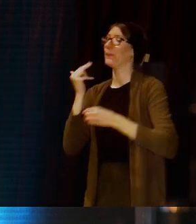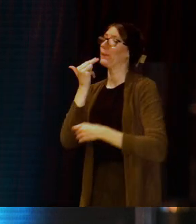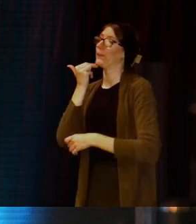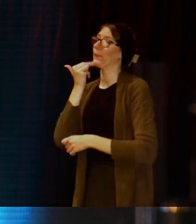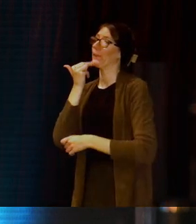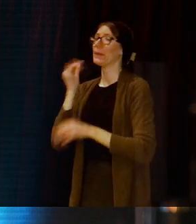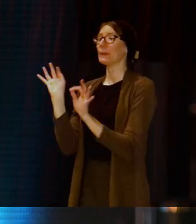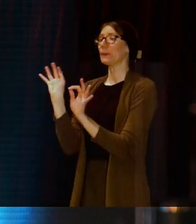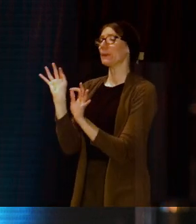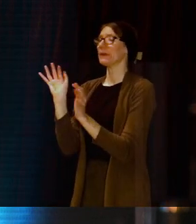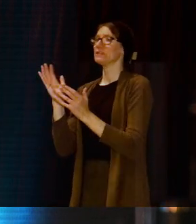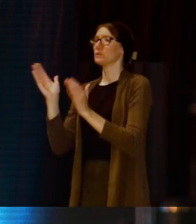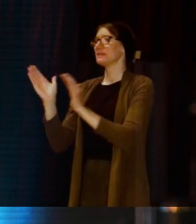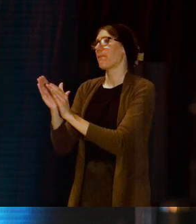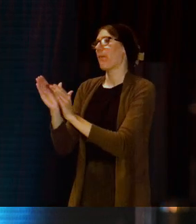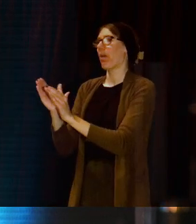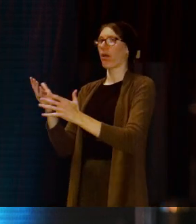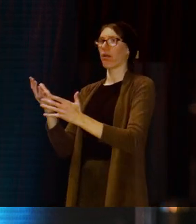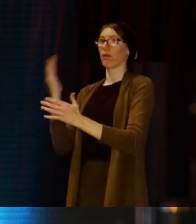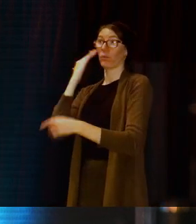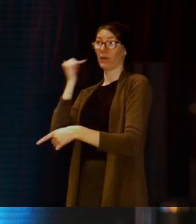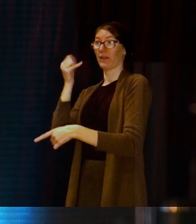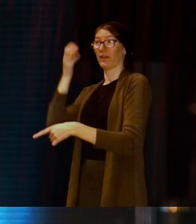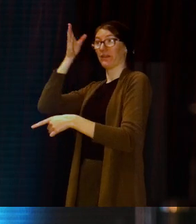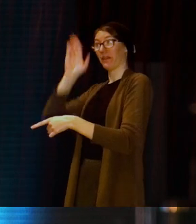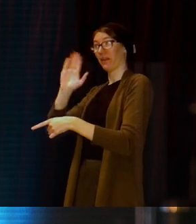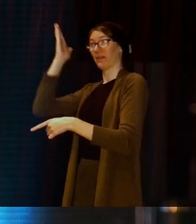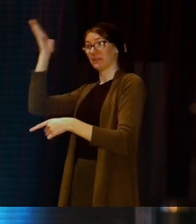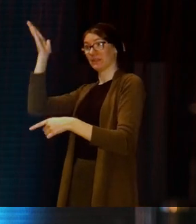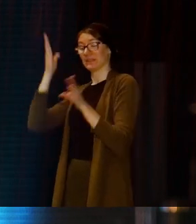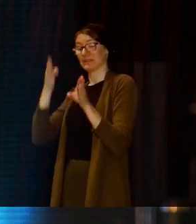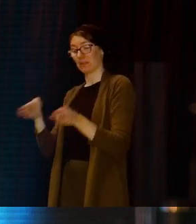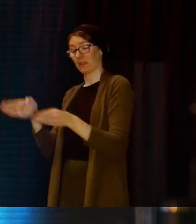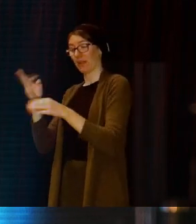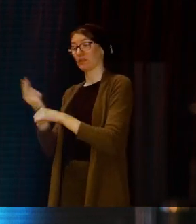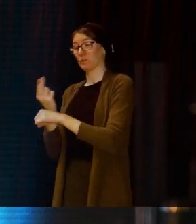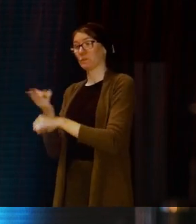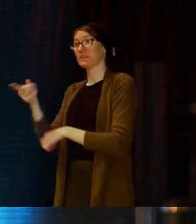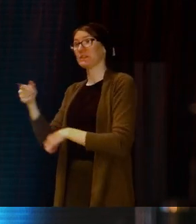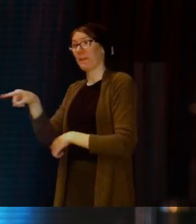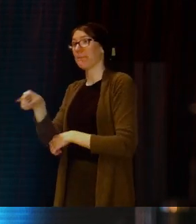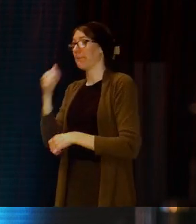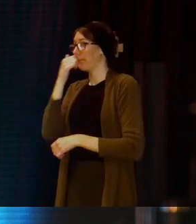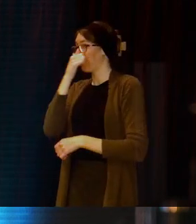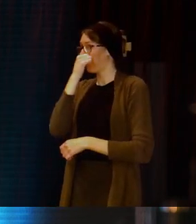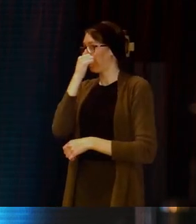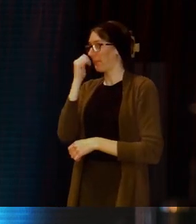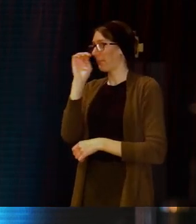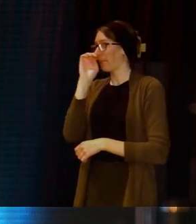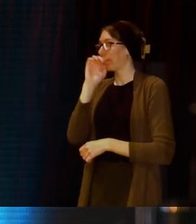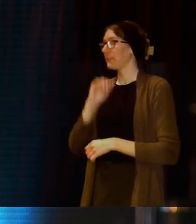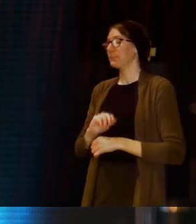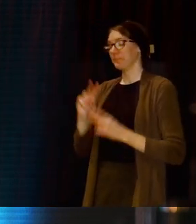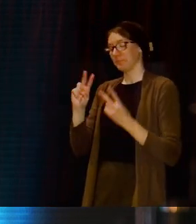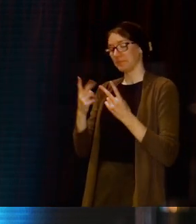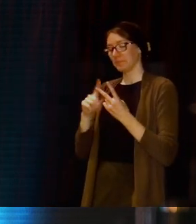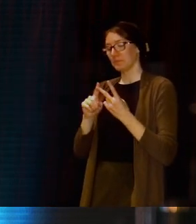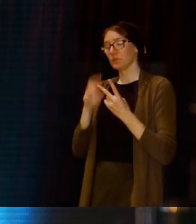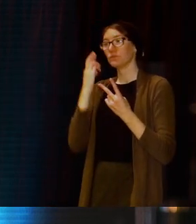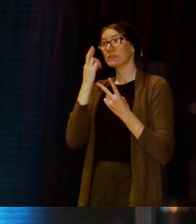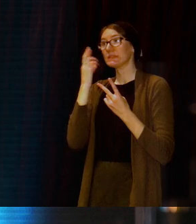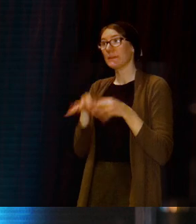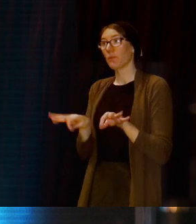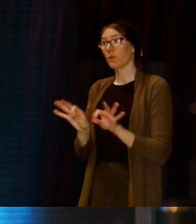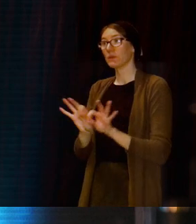so significant throughout time because God has purposed to use them. But the second reason I think it's important for us to address